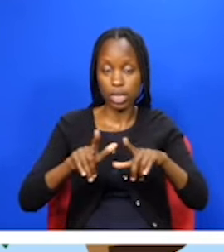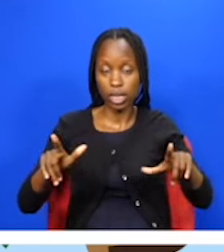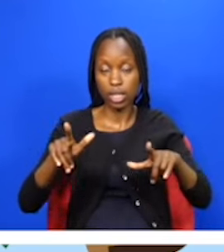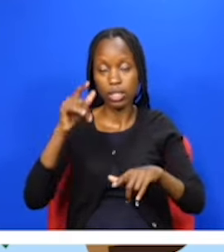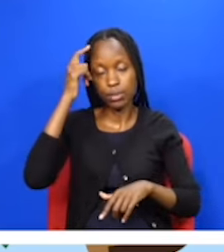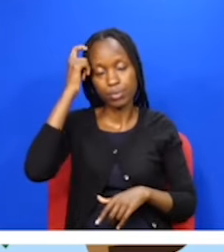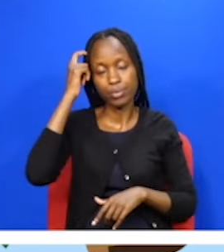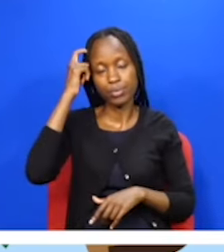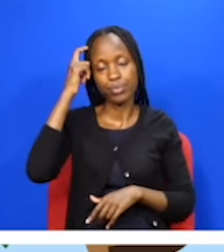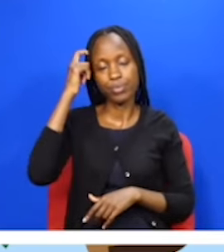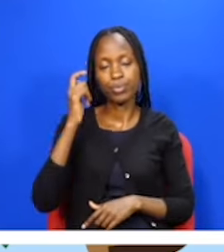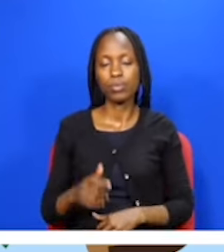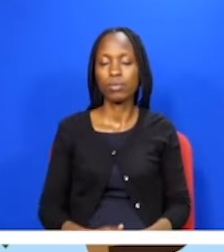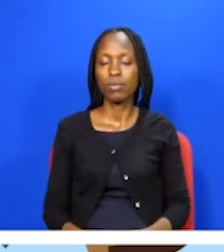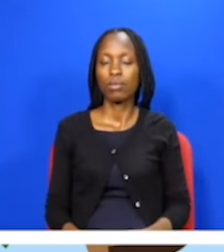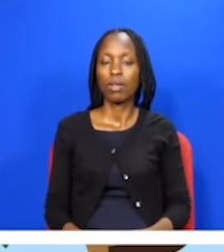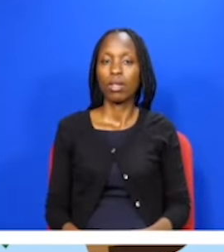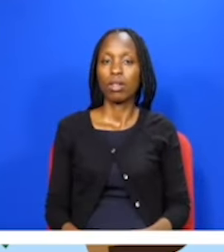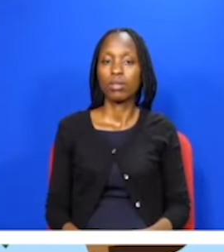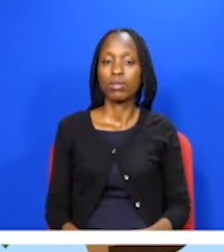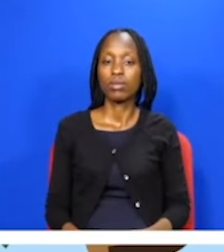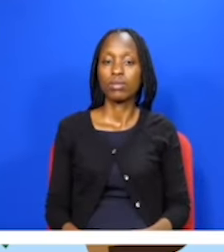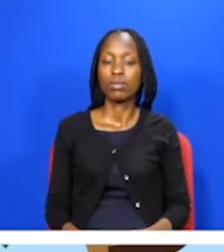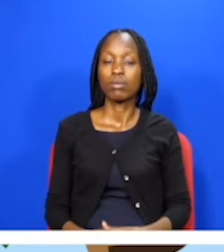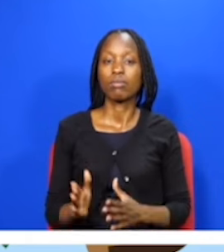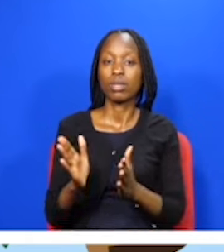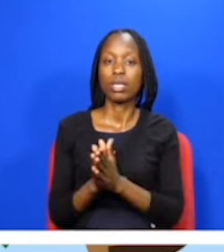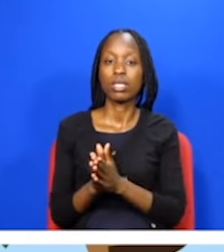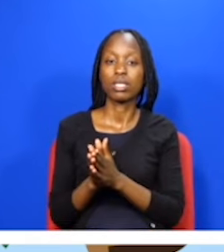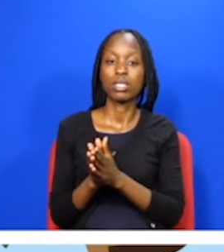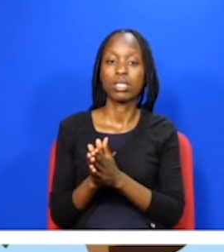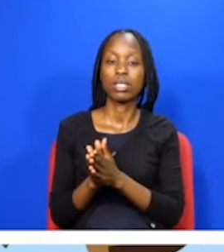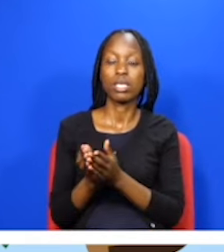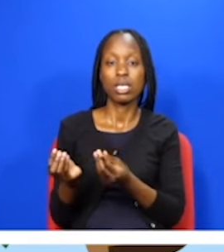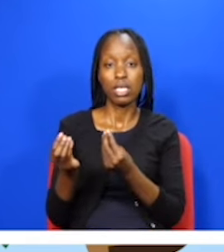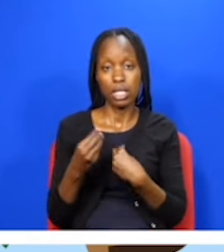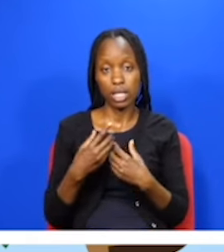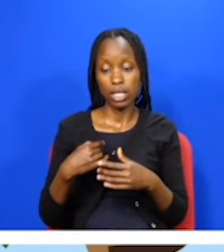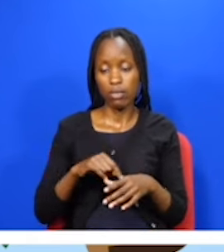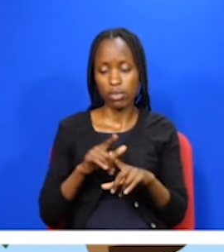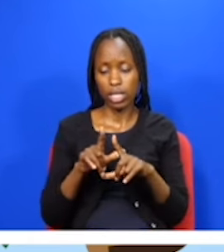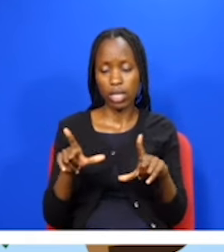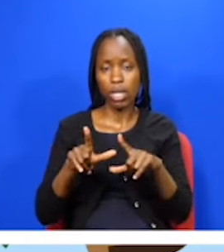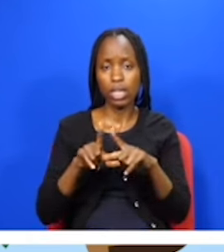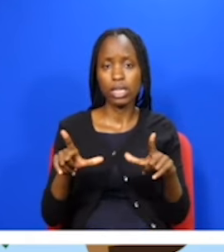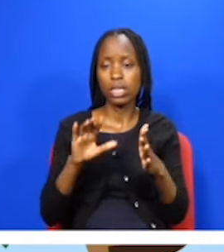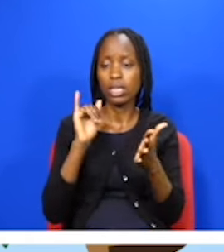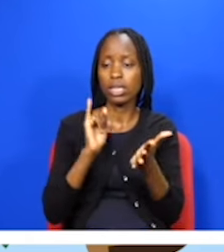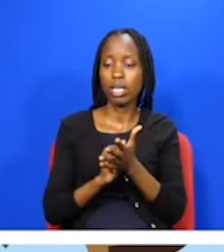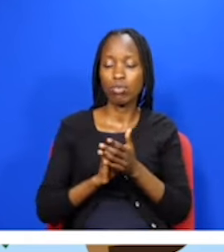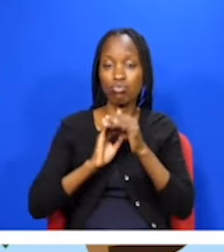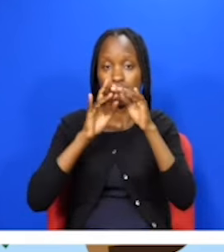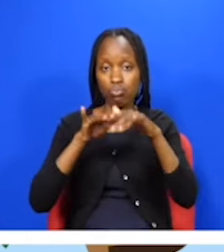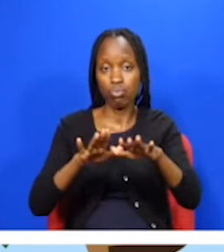He will bring us into this land and give it to us, a land that is flowing with milk